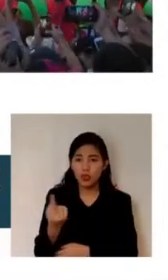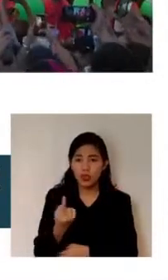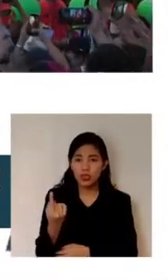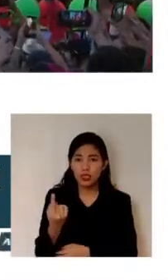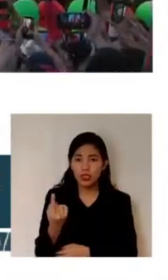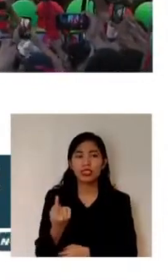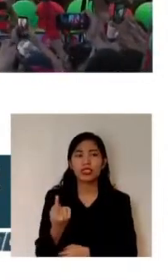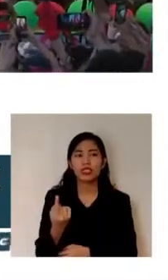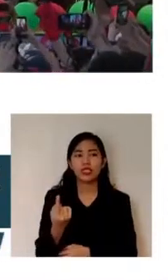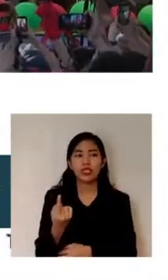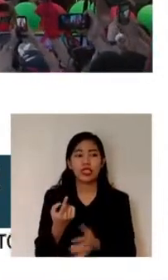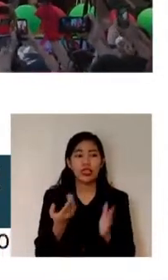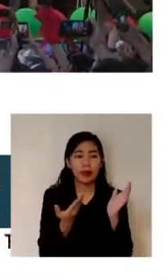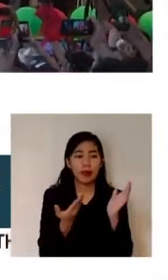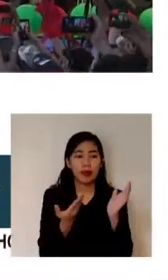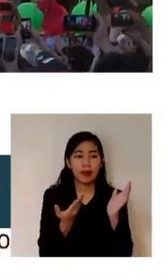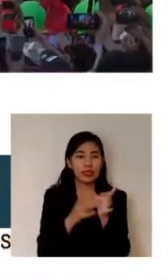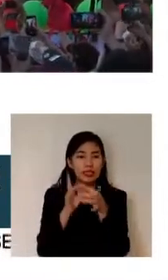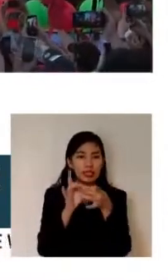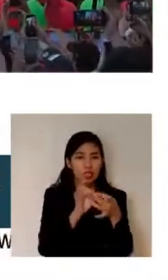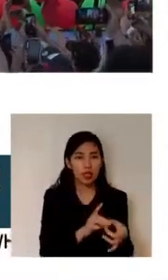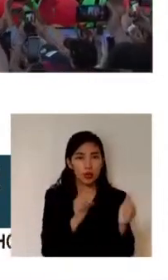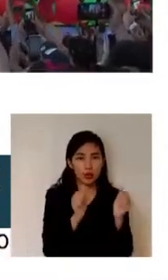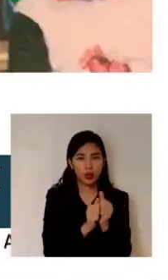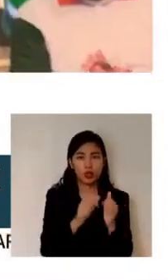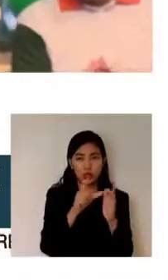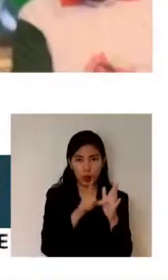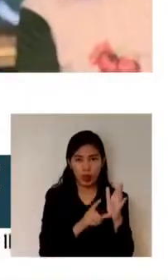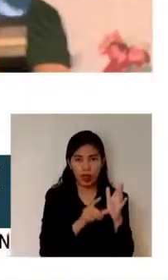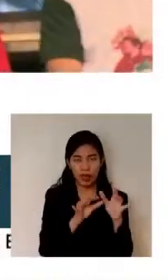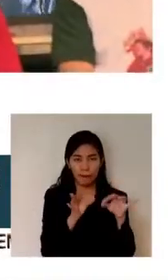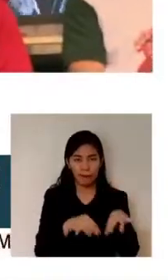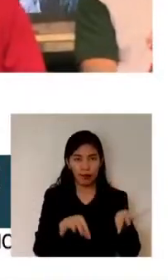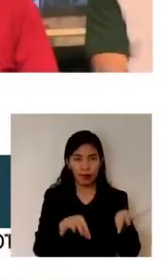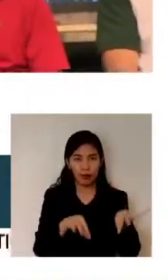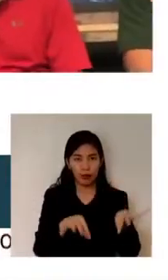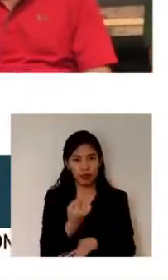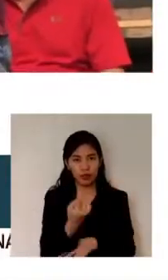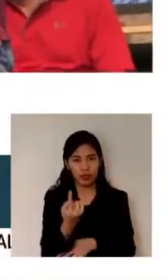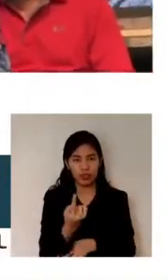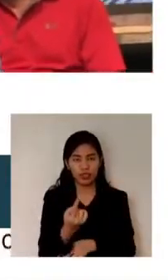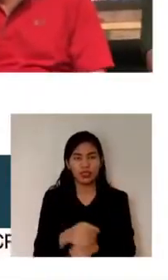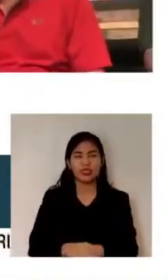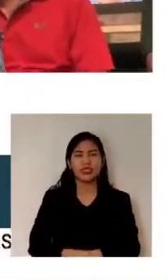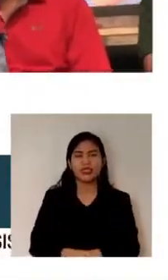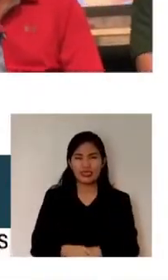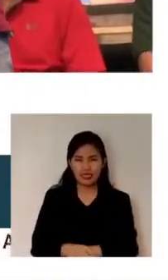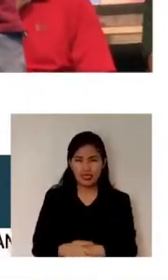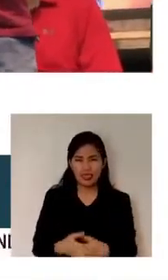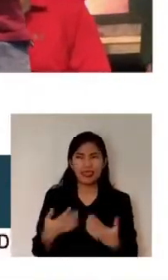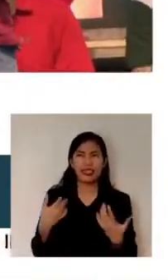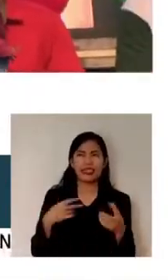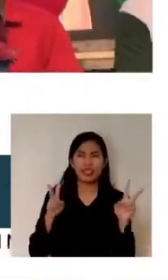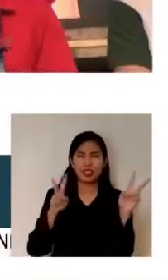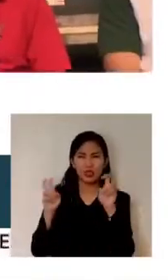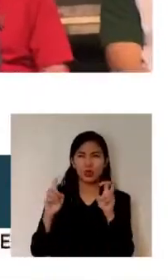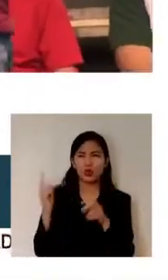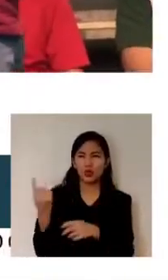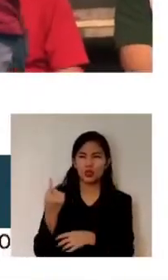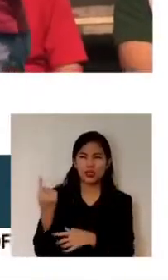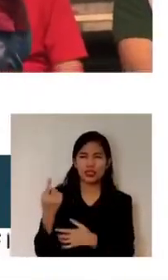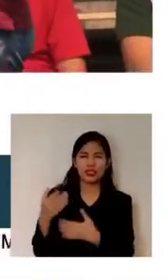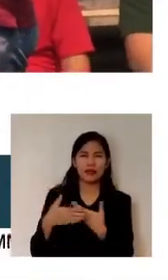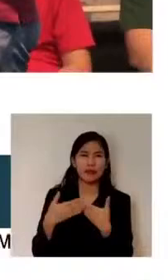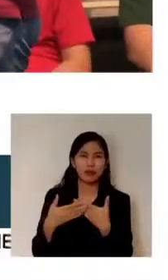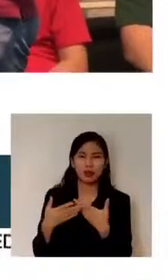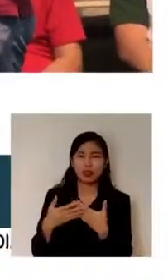concerned. The issue is very simple, Carmina. Is he the disqualified under the law. The